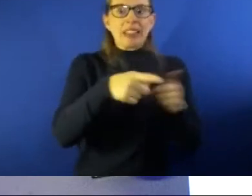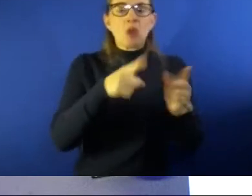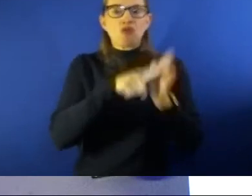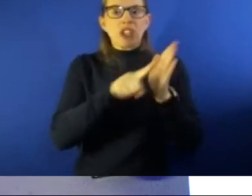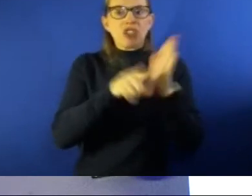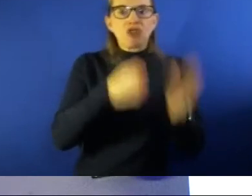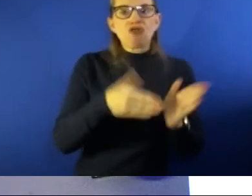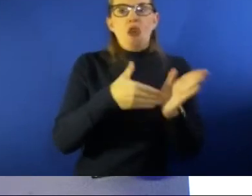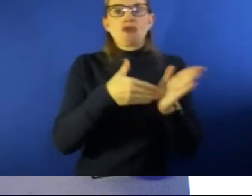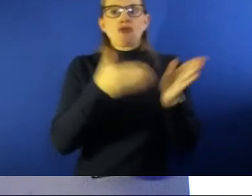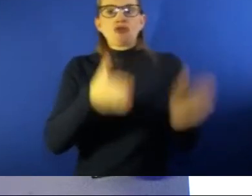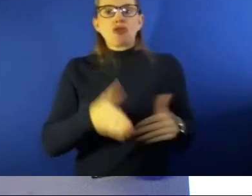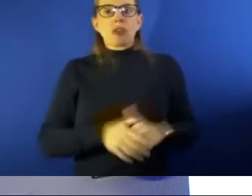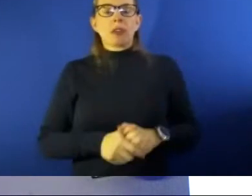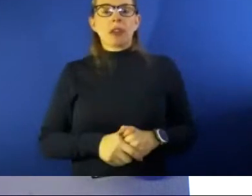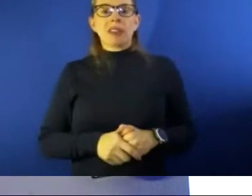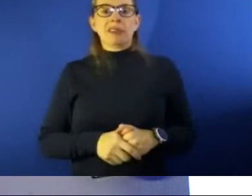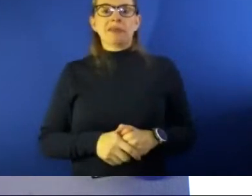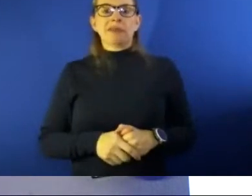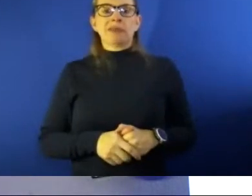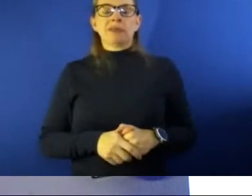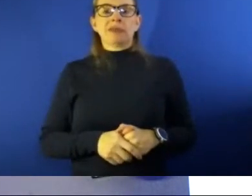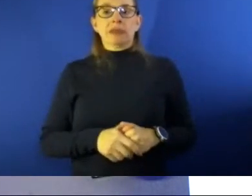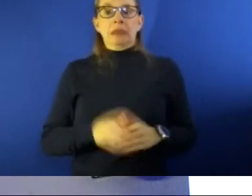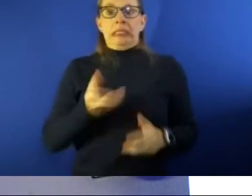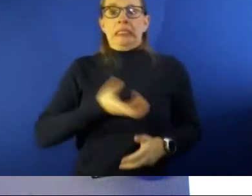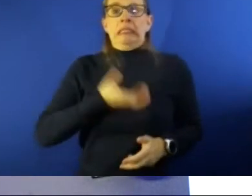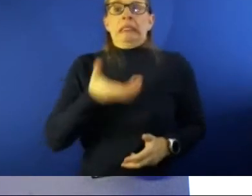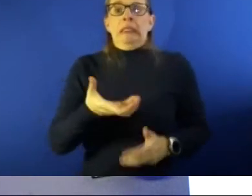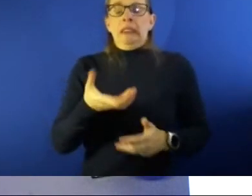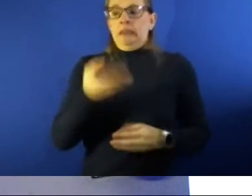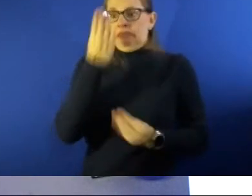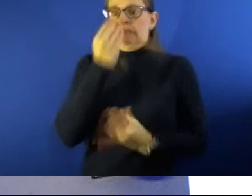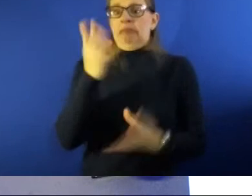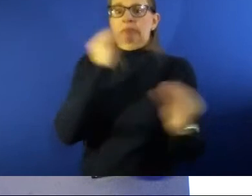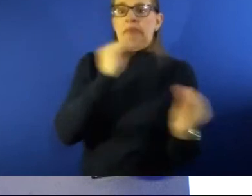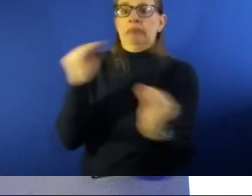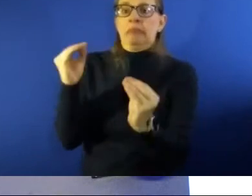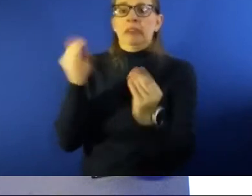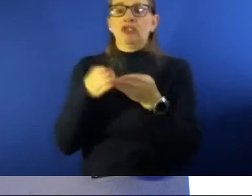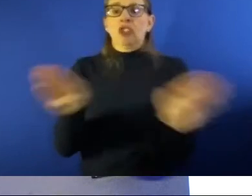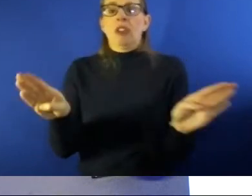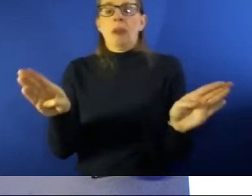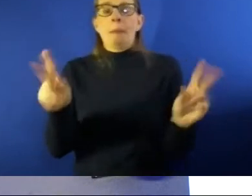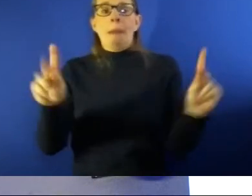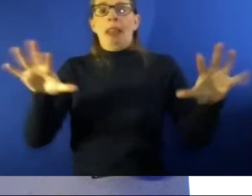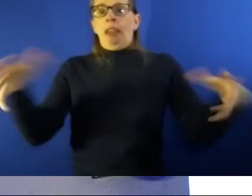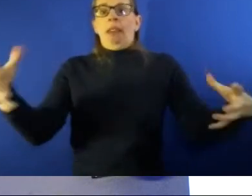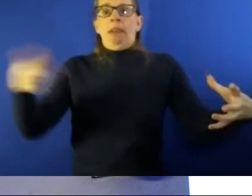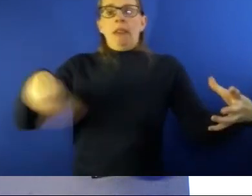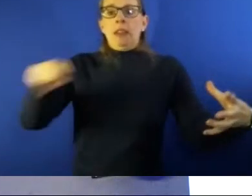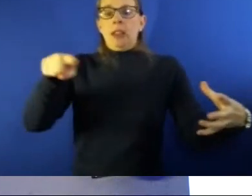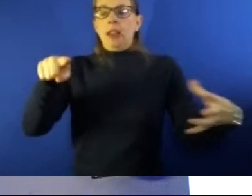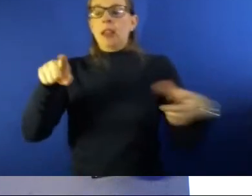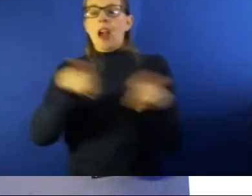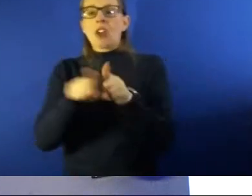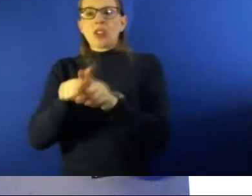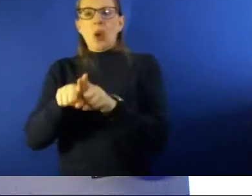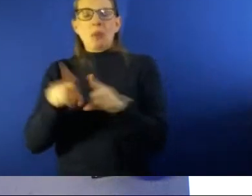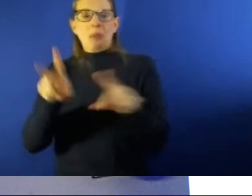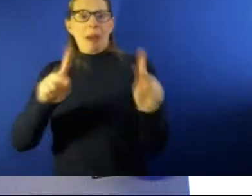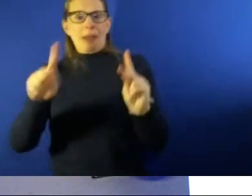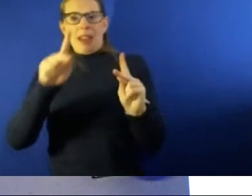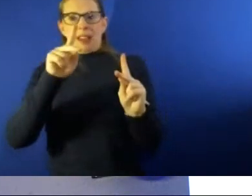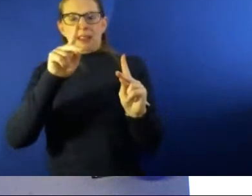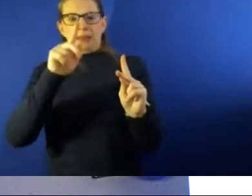doctors, and what they're sharing with the general public, and then kind of what the public is actually interpreting, and kind of why it's